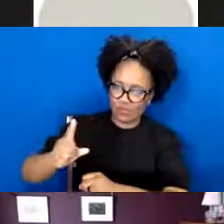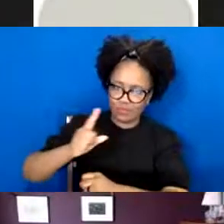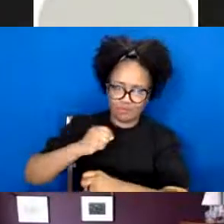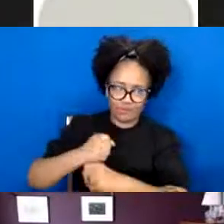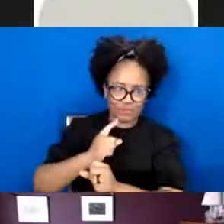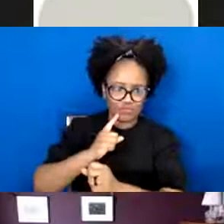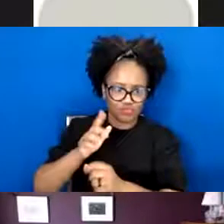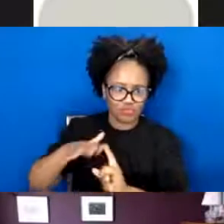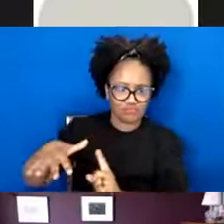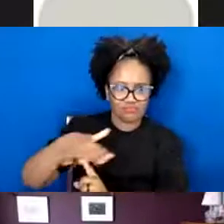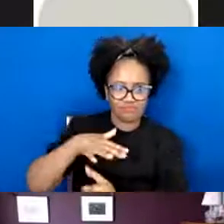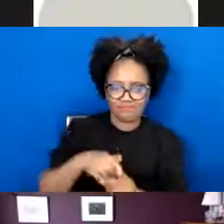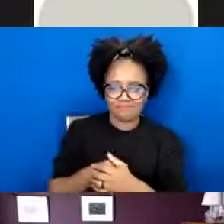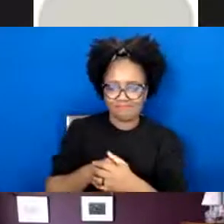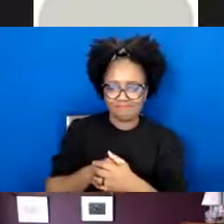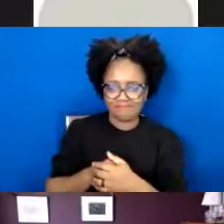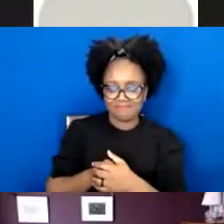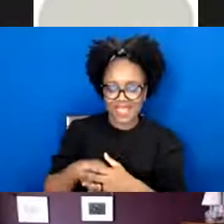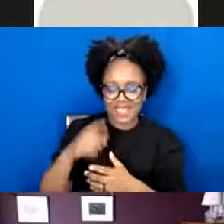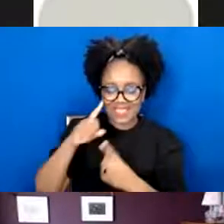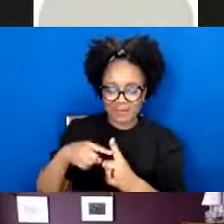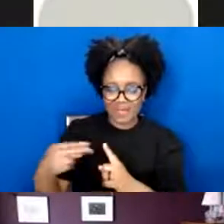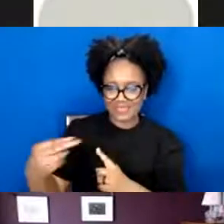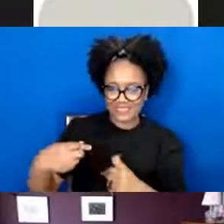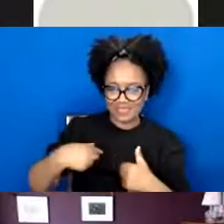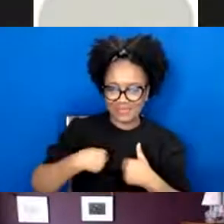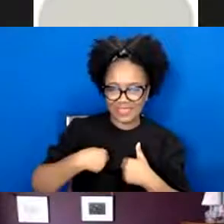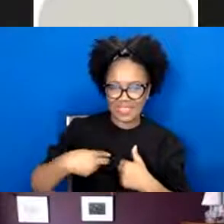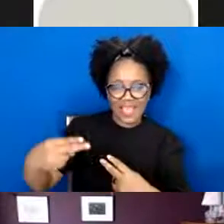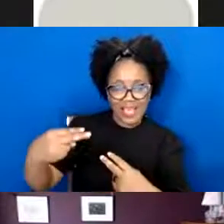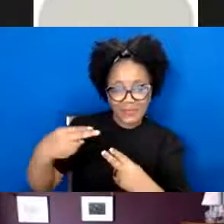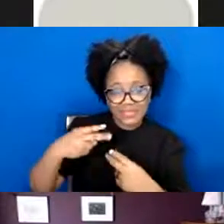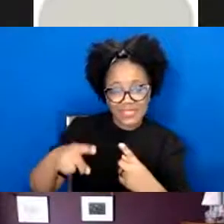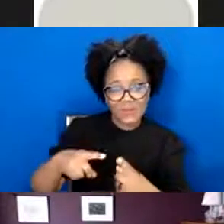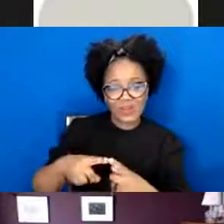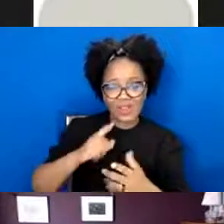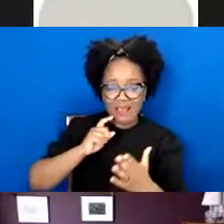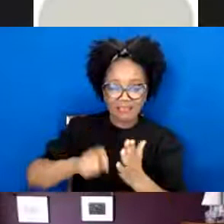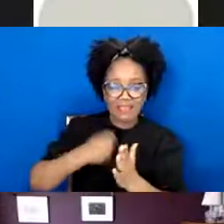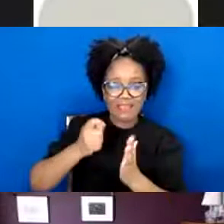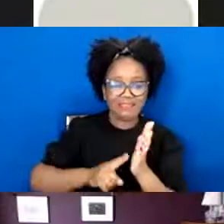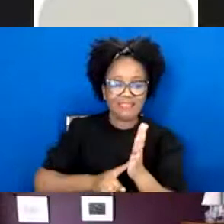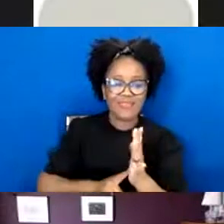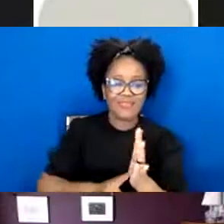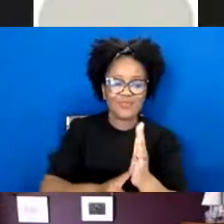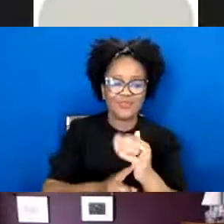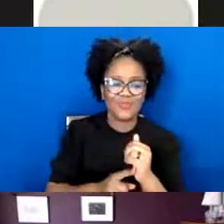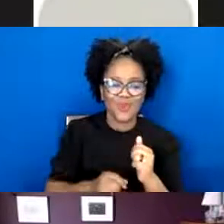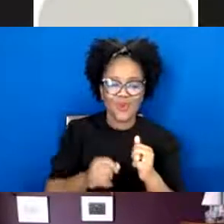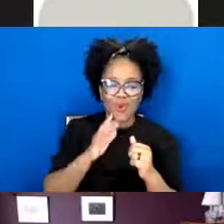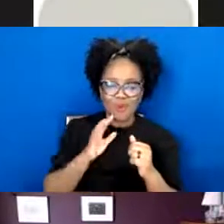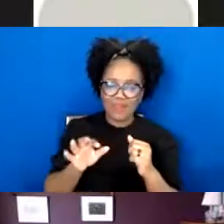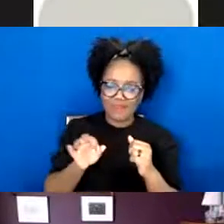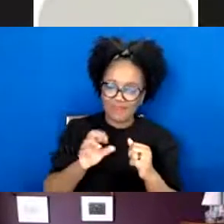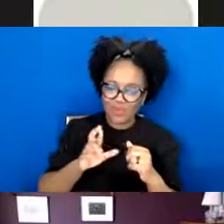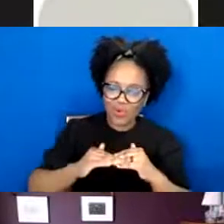I am seen when I light a candle and spritz my floor with Florida water, writing letters, remembering time in your garden, picking tomatoes next